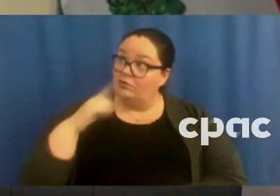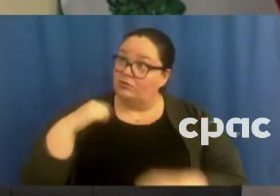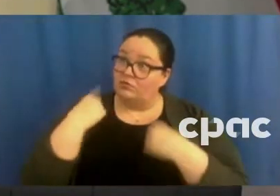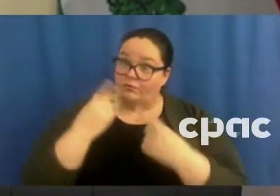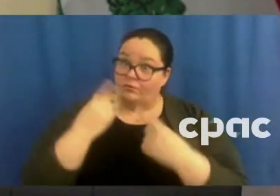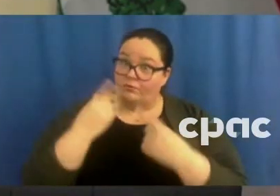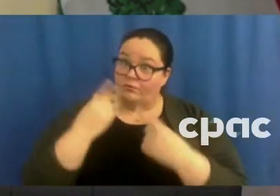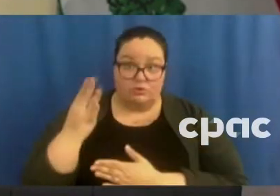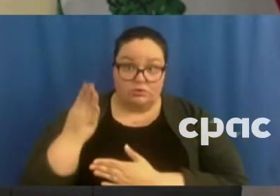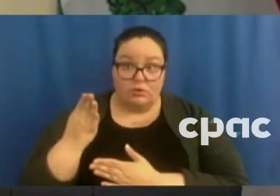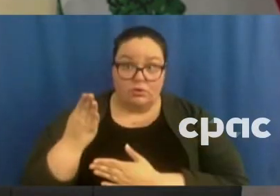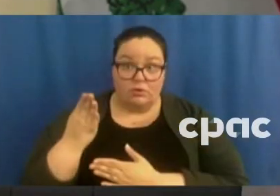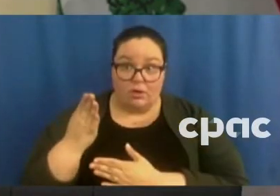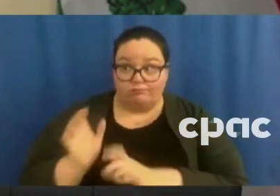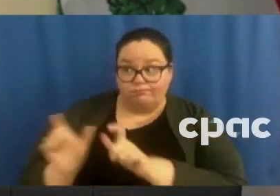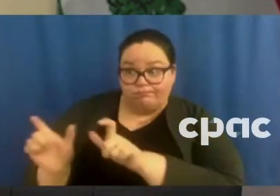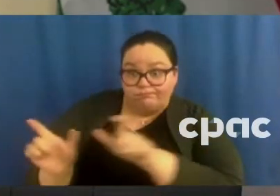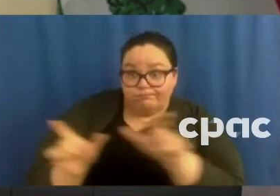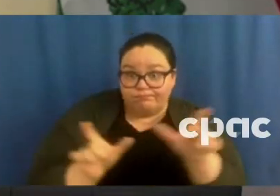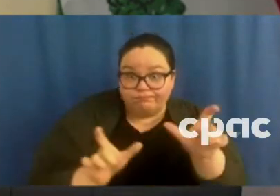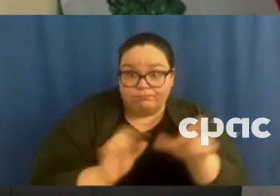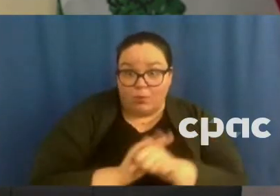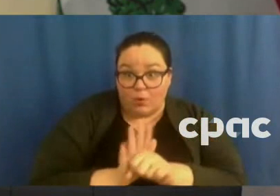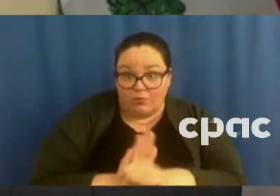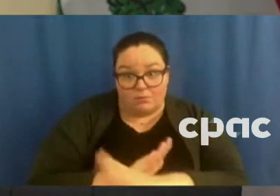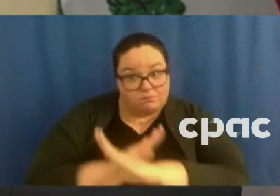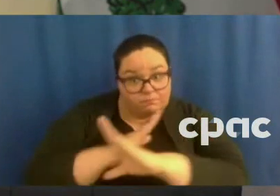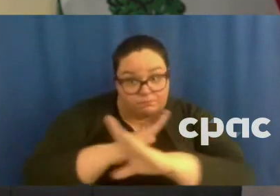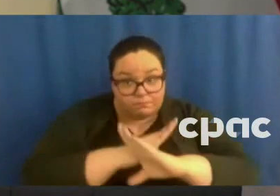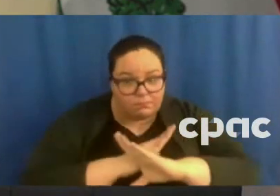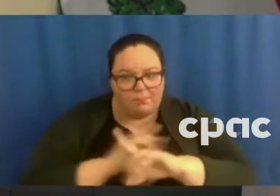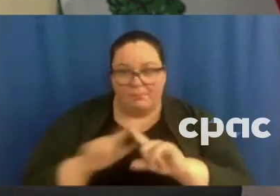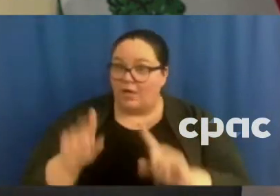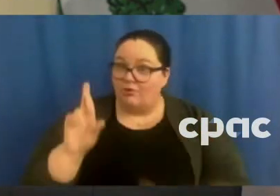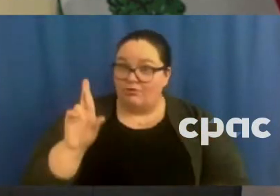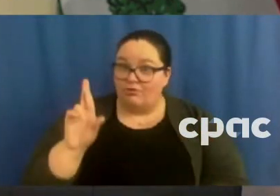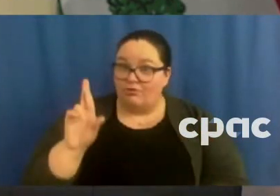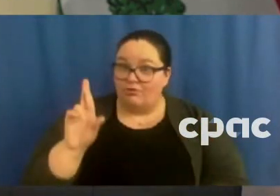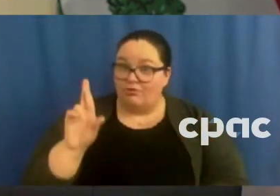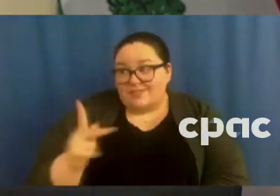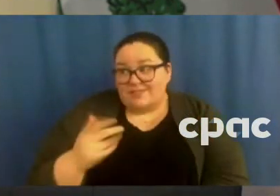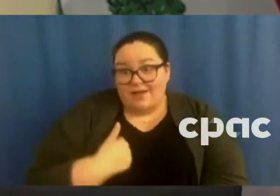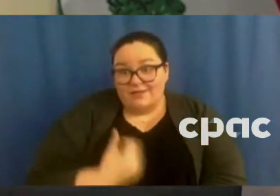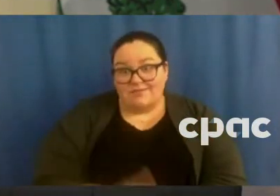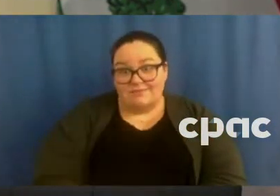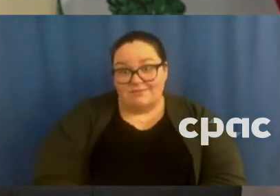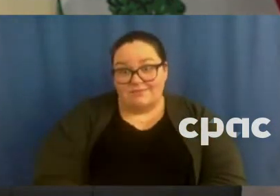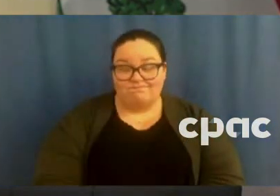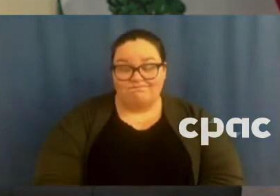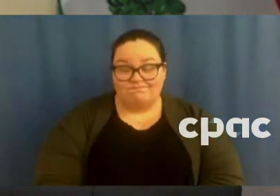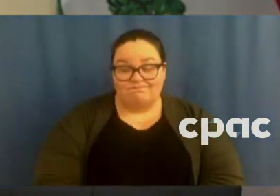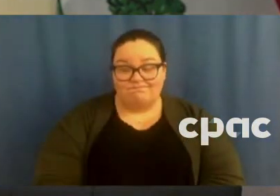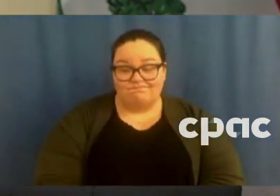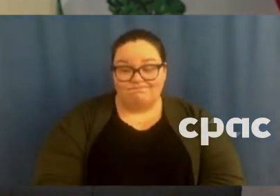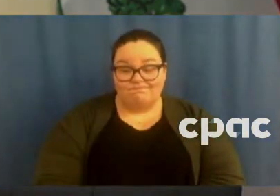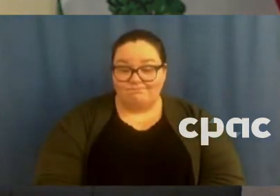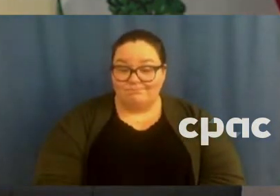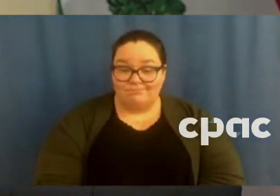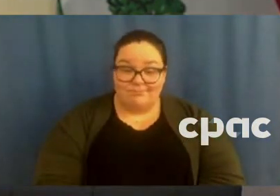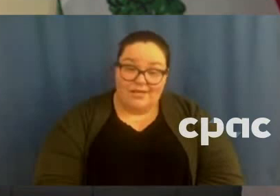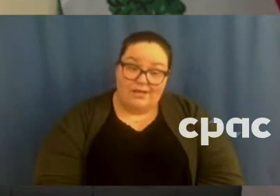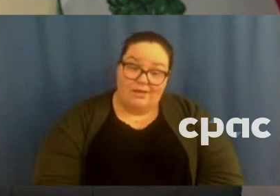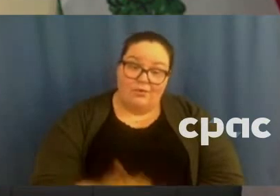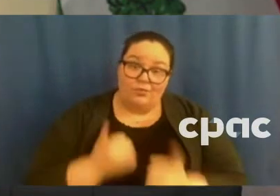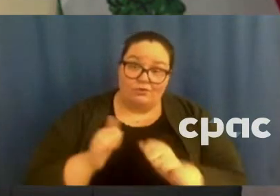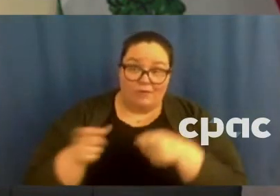date, but there is always a measure of risk in this, and it's something we try hard every day to mitigate,